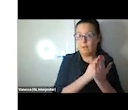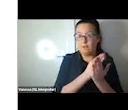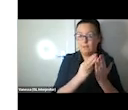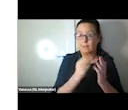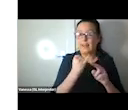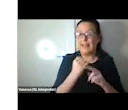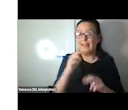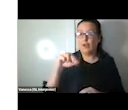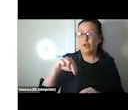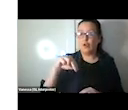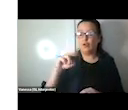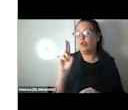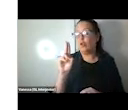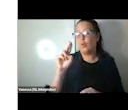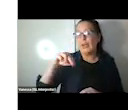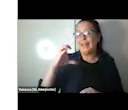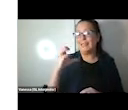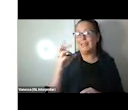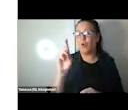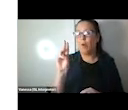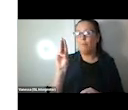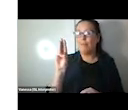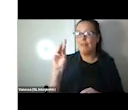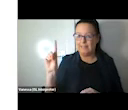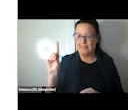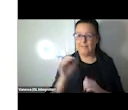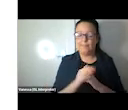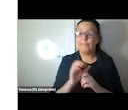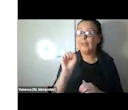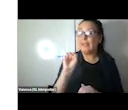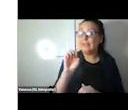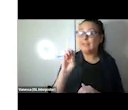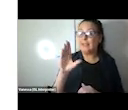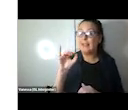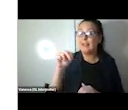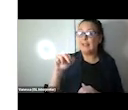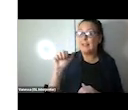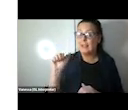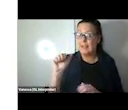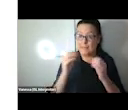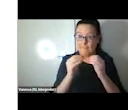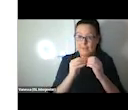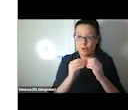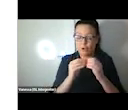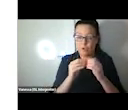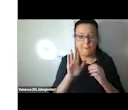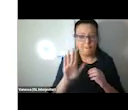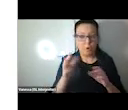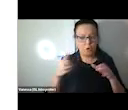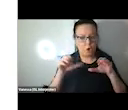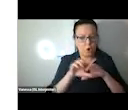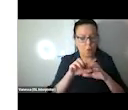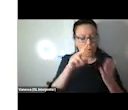Selina mentioned in our consultation, there's a general obligation in the UN Convention to closely consult with and